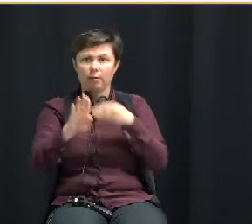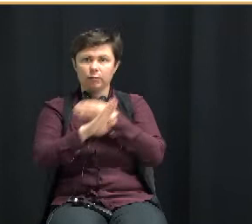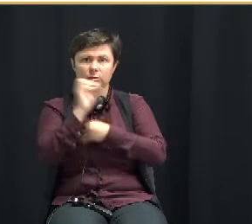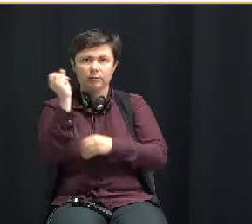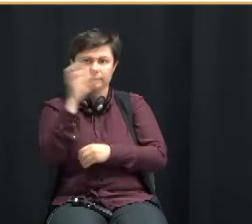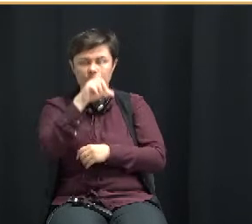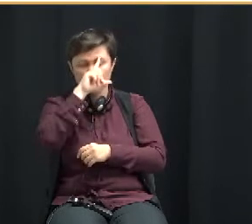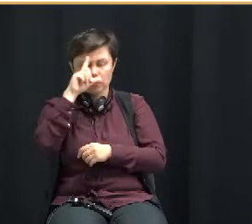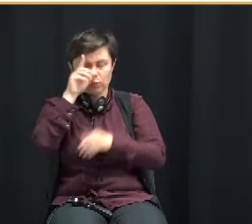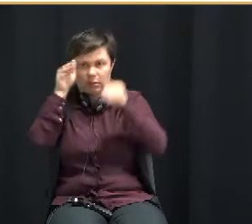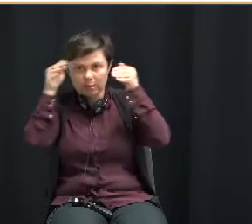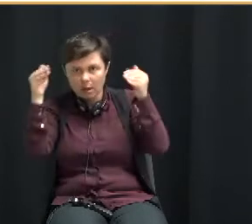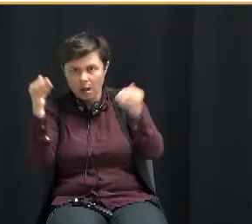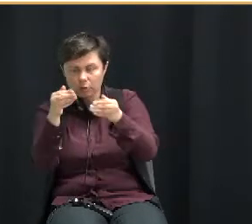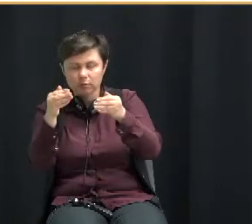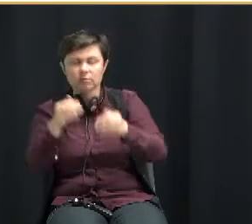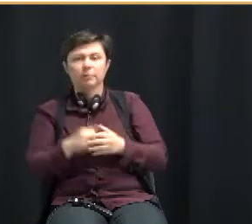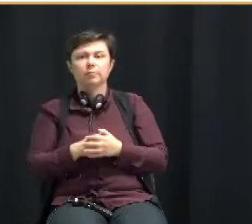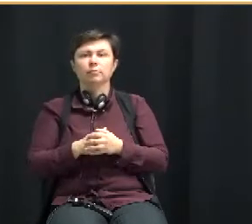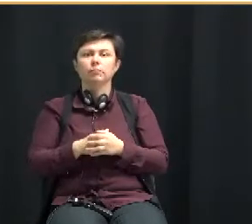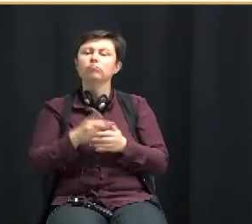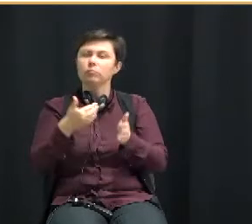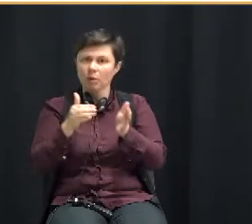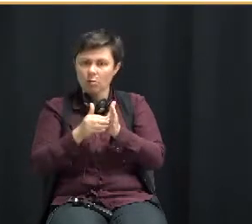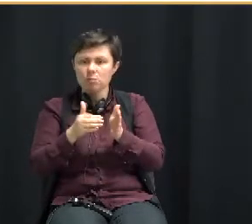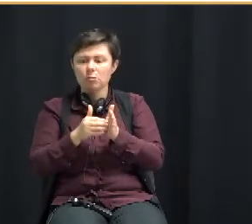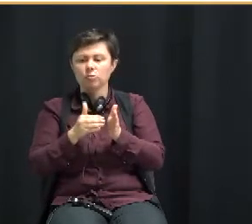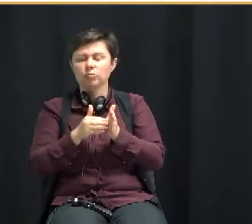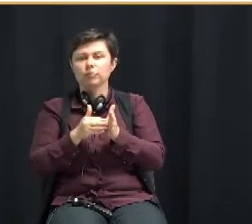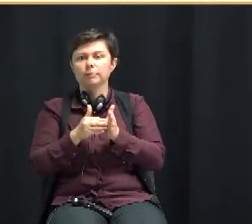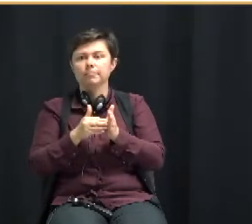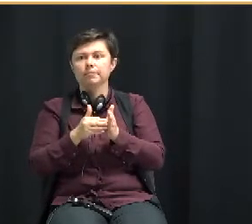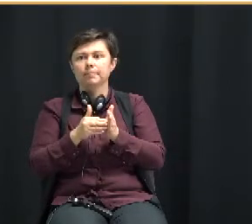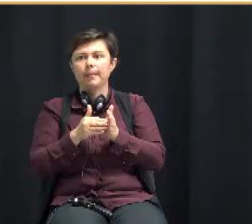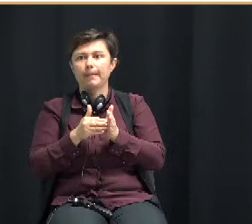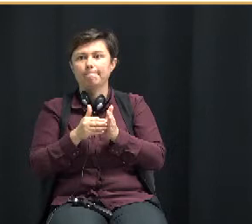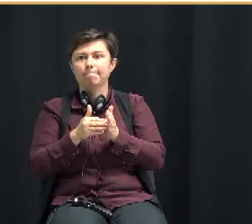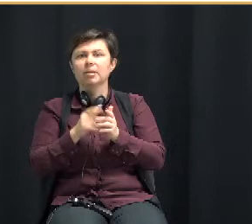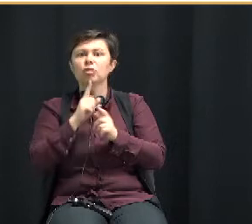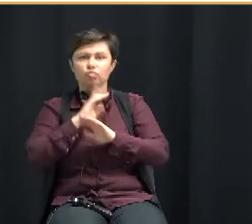autism. In this slide, people with autism need